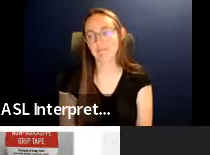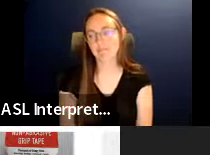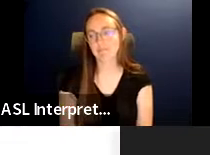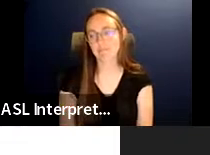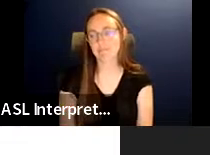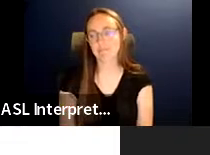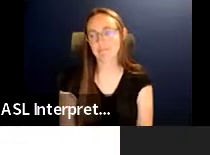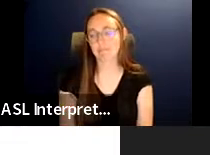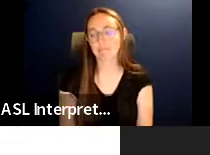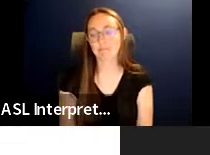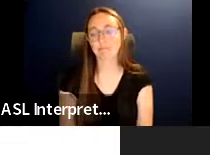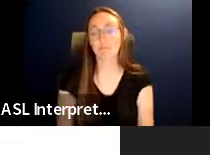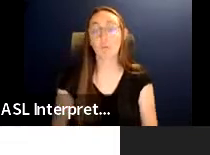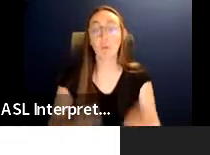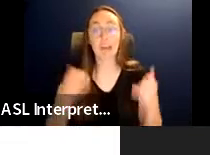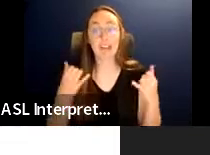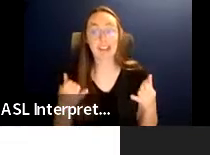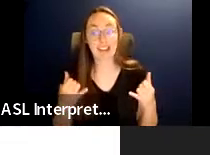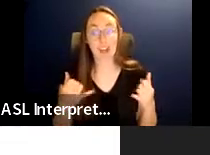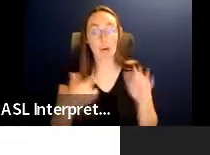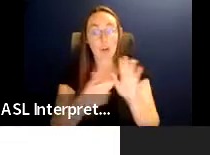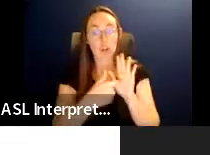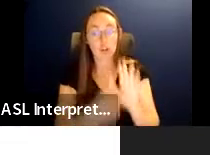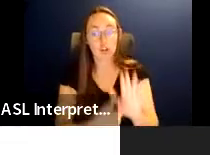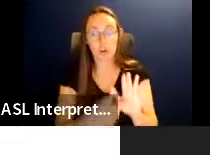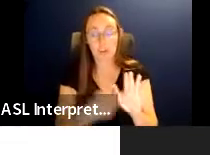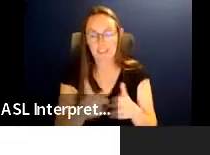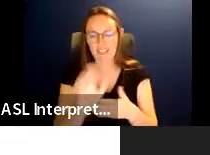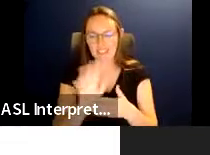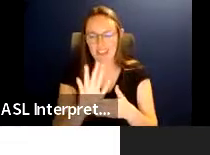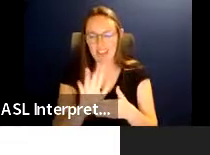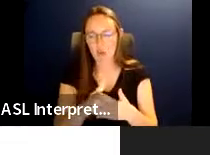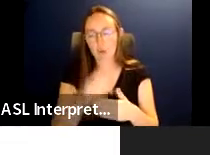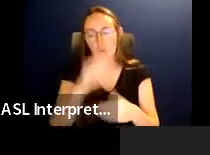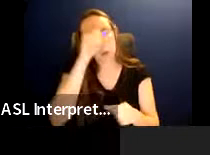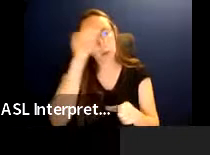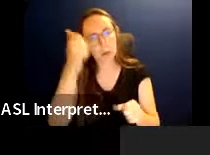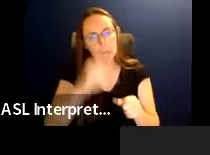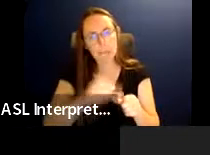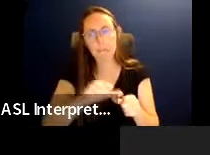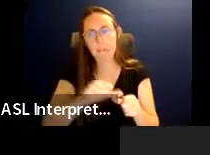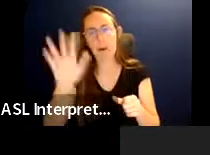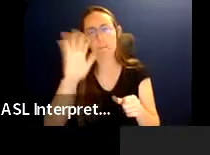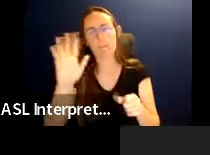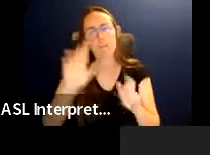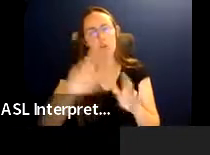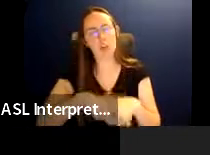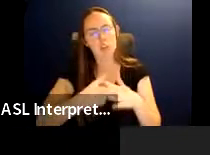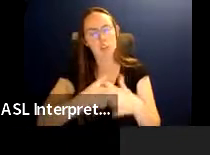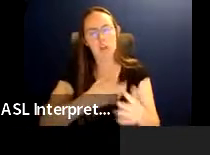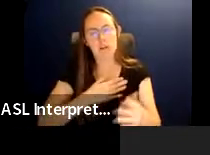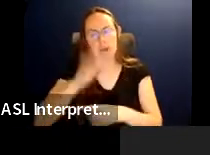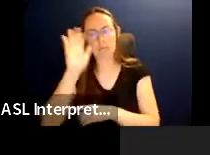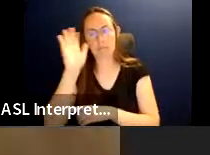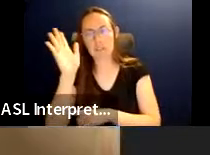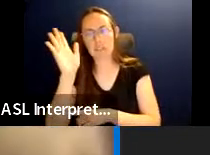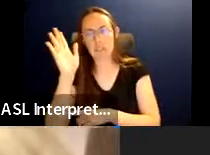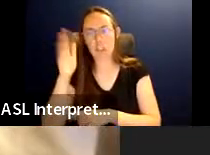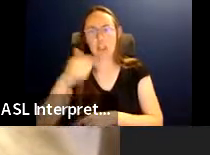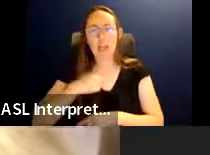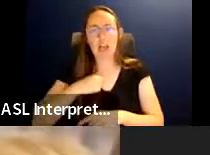What I wanted to show in this particular video is, remember at the beginning of my presentation, I was showing an upside down